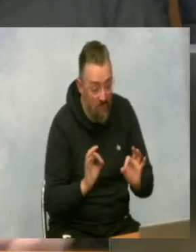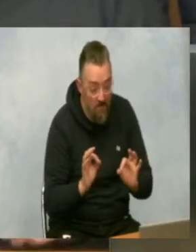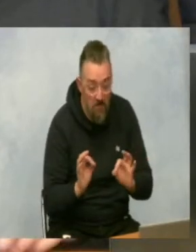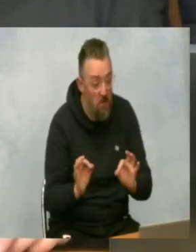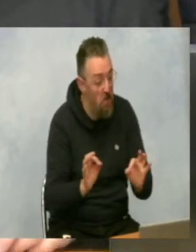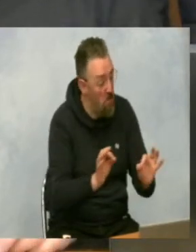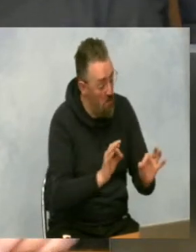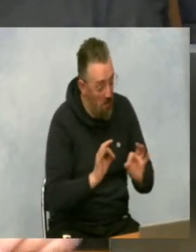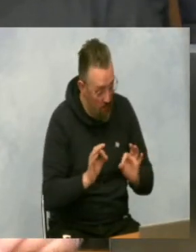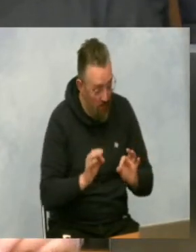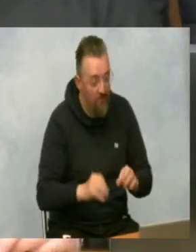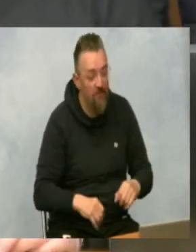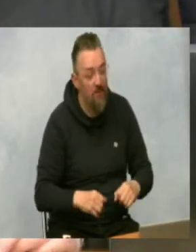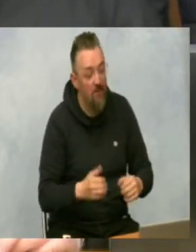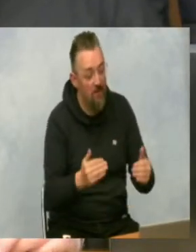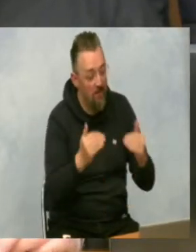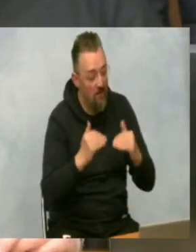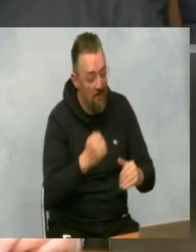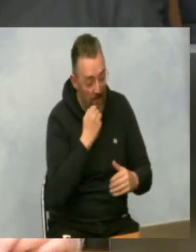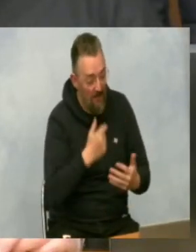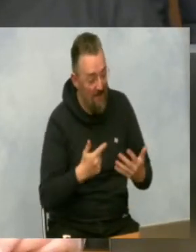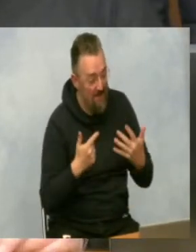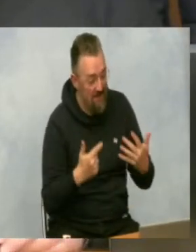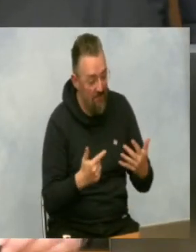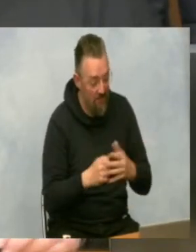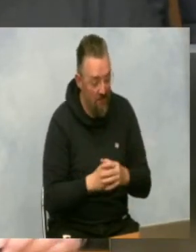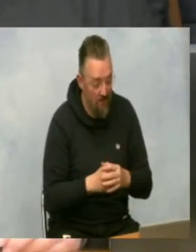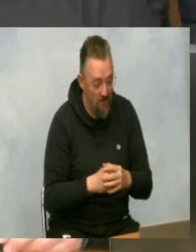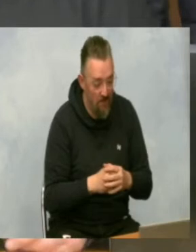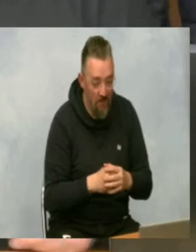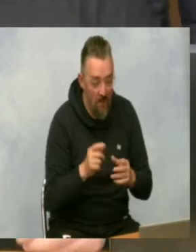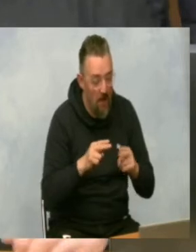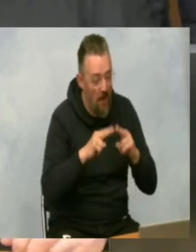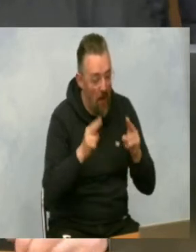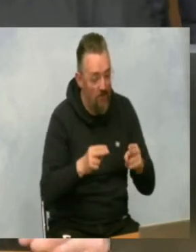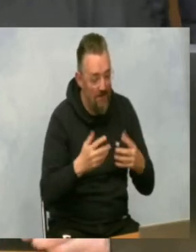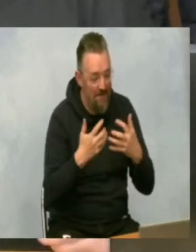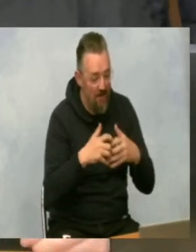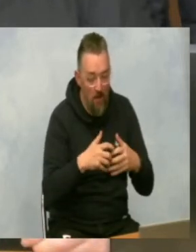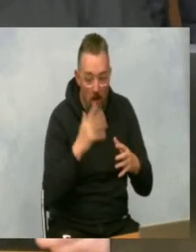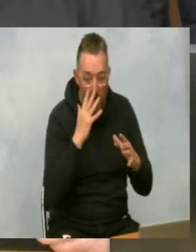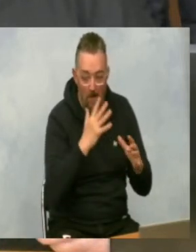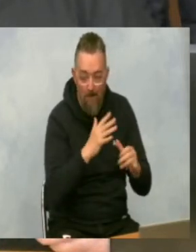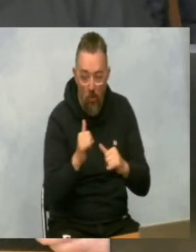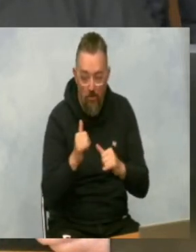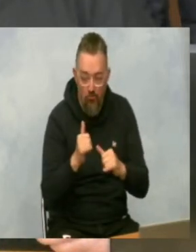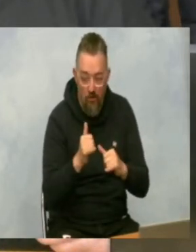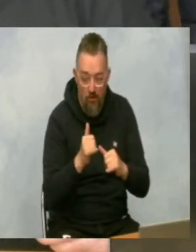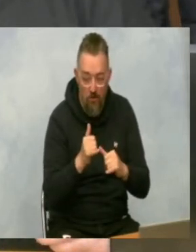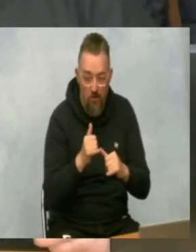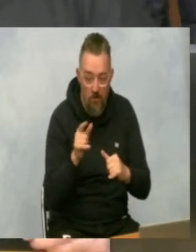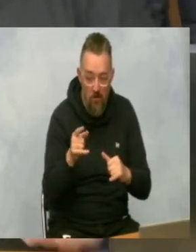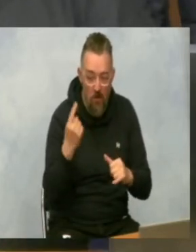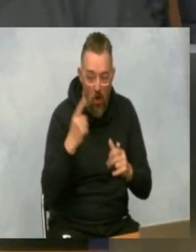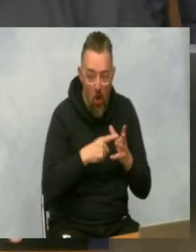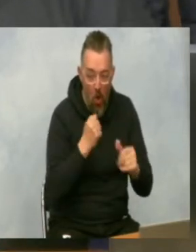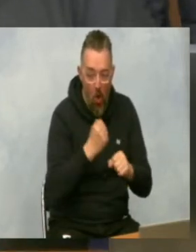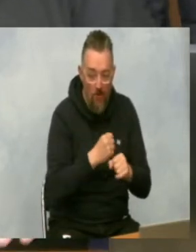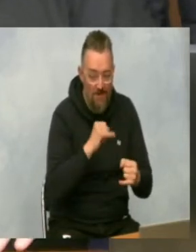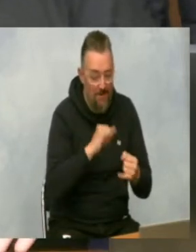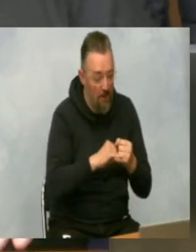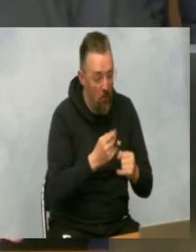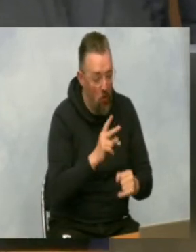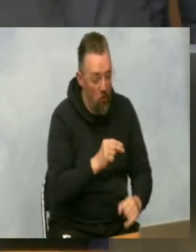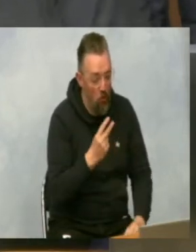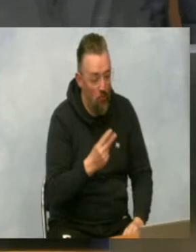No, thank you. Item 7. Housing and Technical Resources Workforce Monitoring, and that's August and September 22. I'm